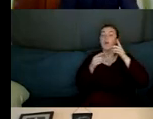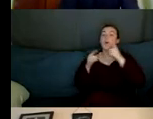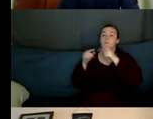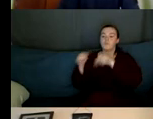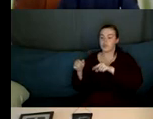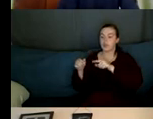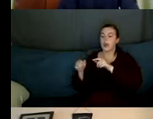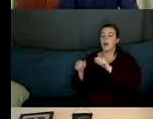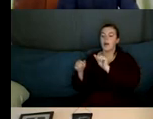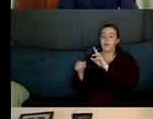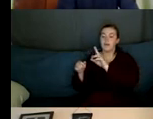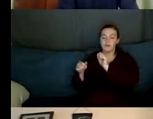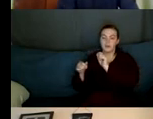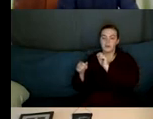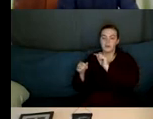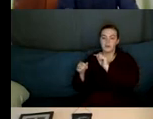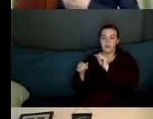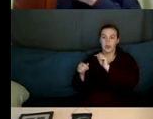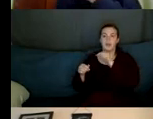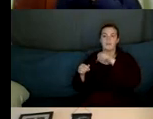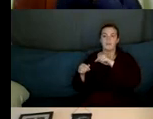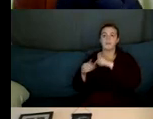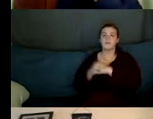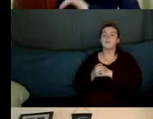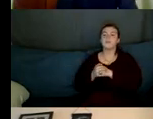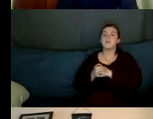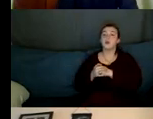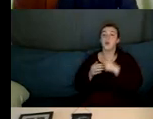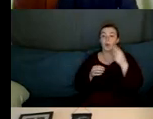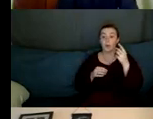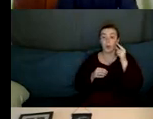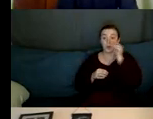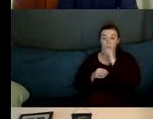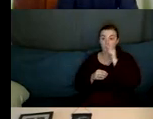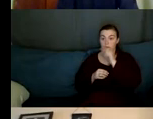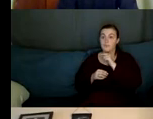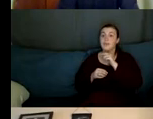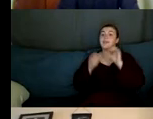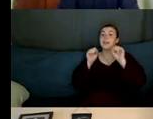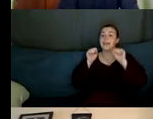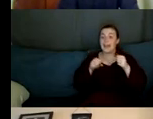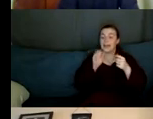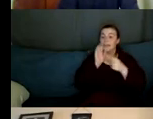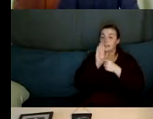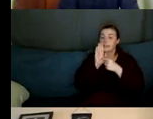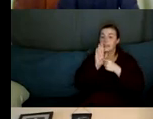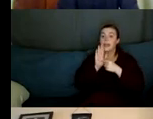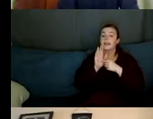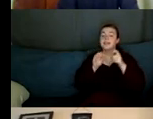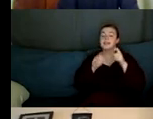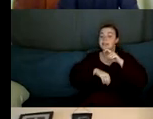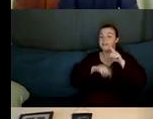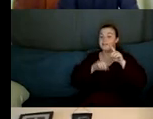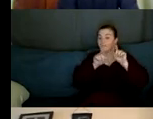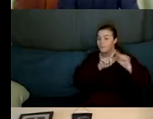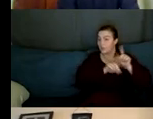times. So I have actually, Google lets you display multiple time zones as a setting. So I